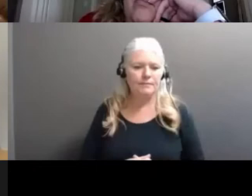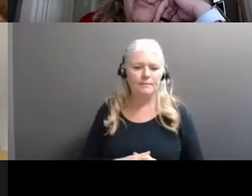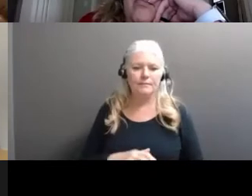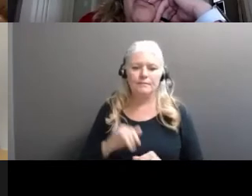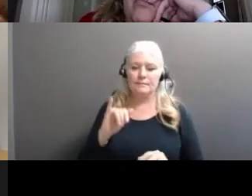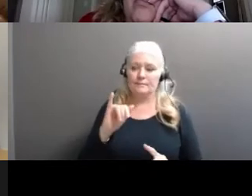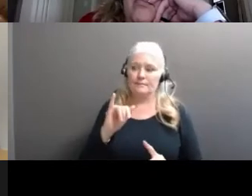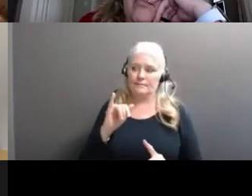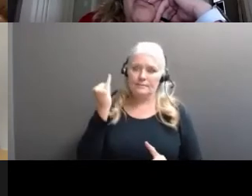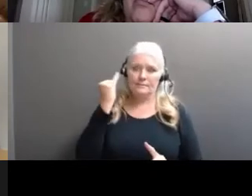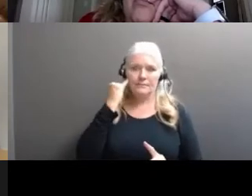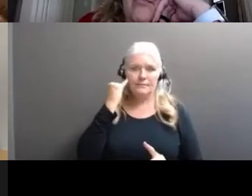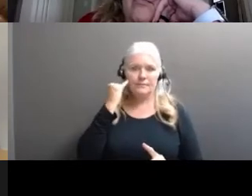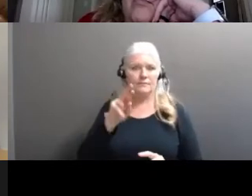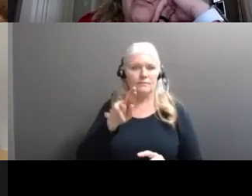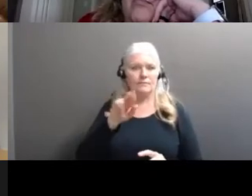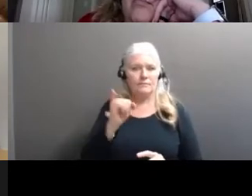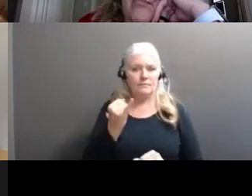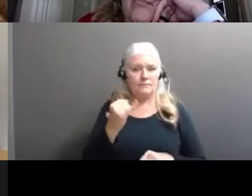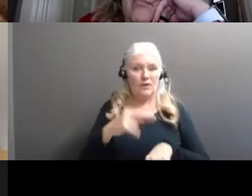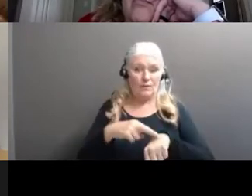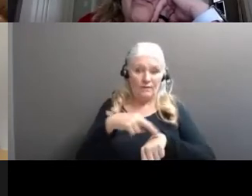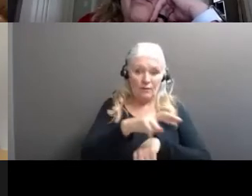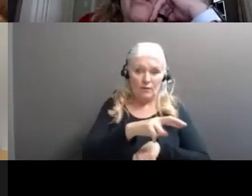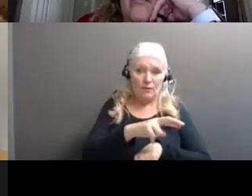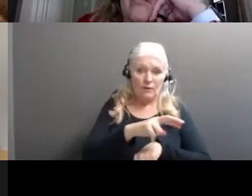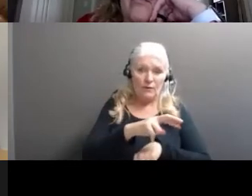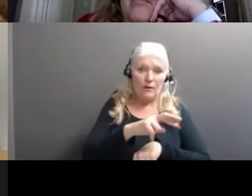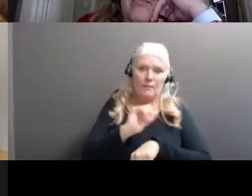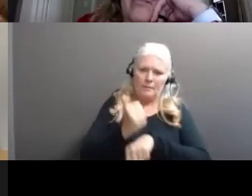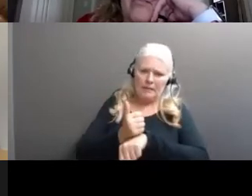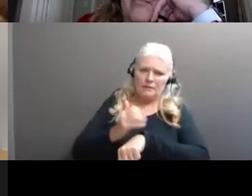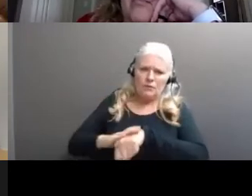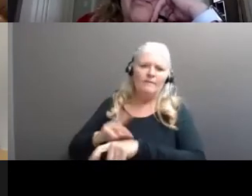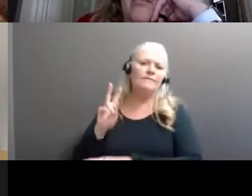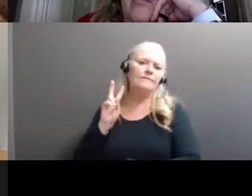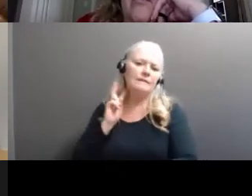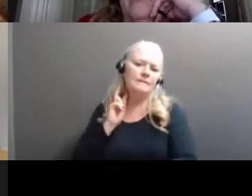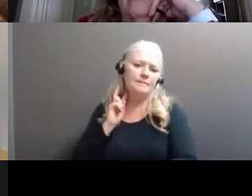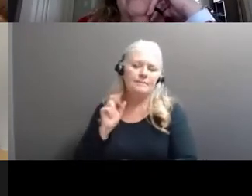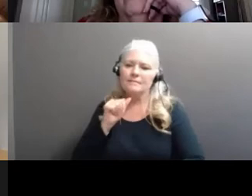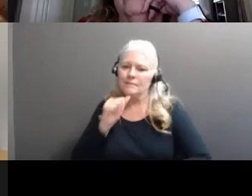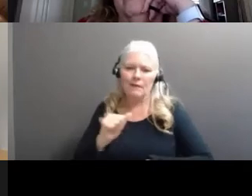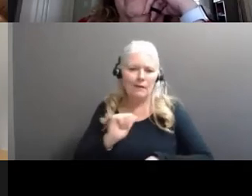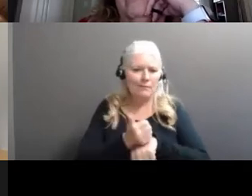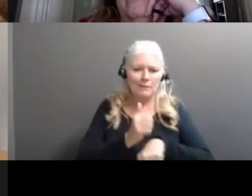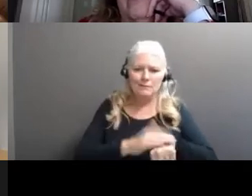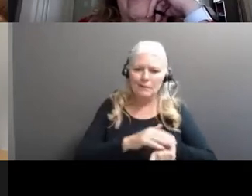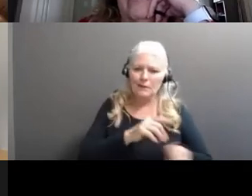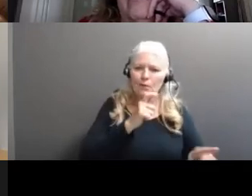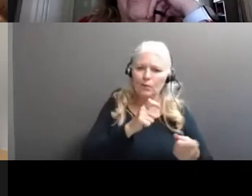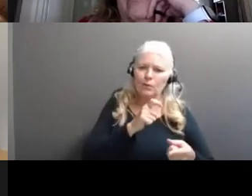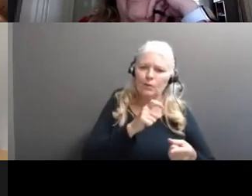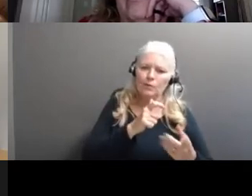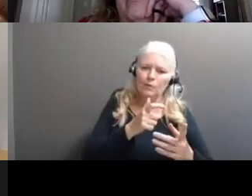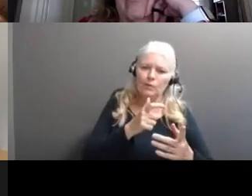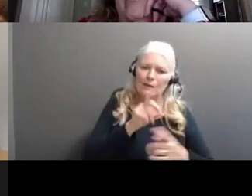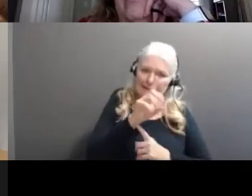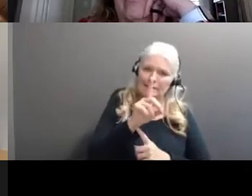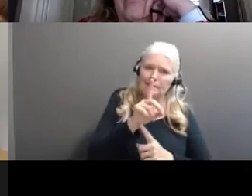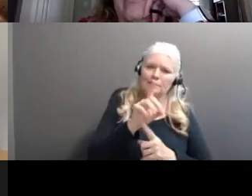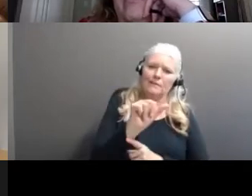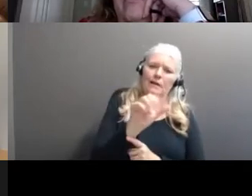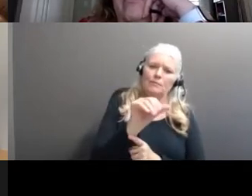these restorative referrals around the victim rather than around the offender being referred. So that means